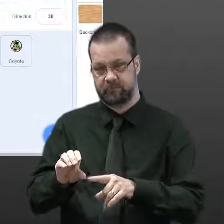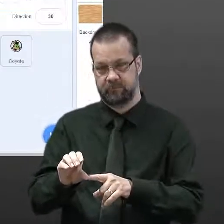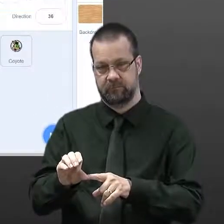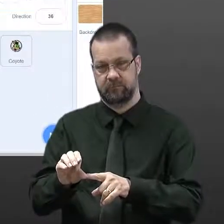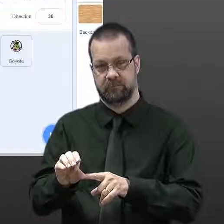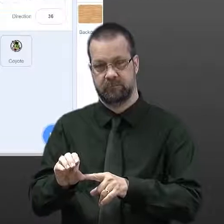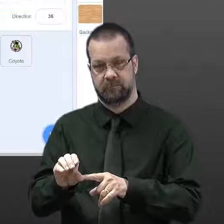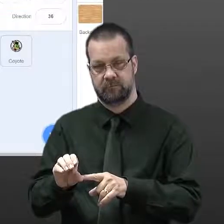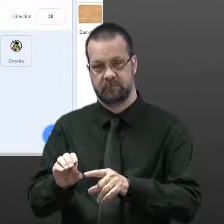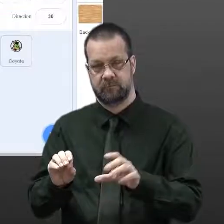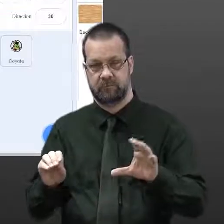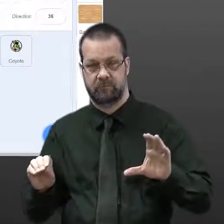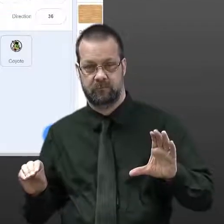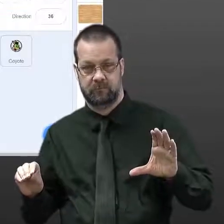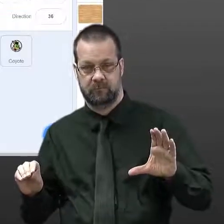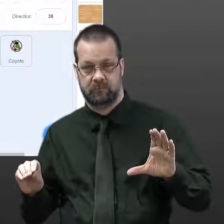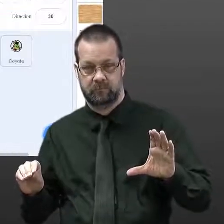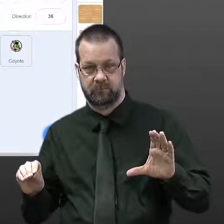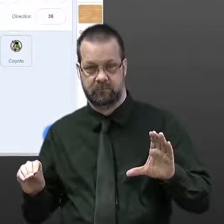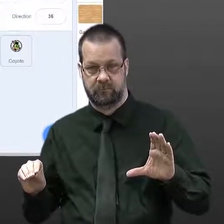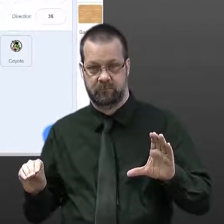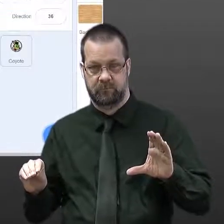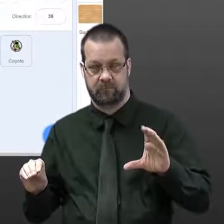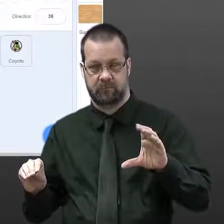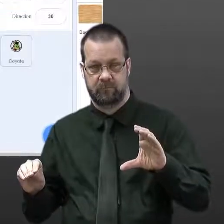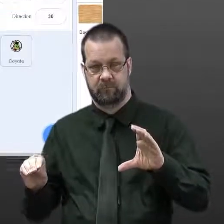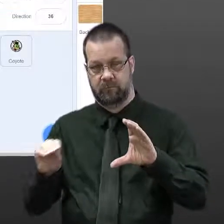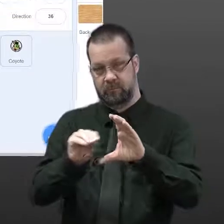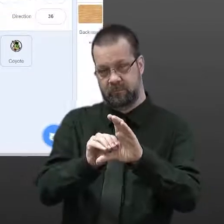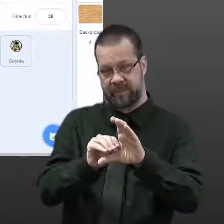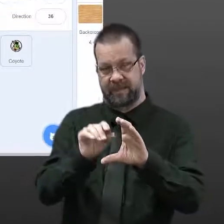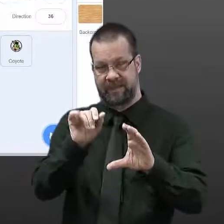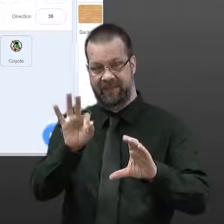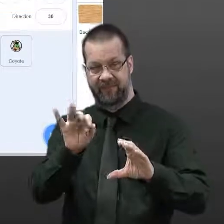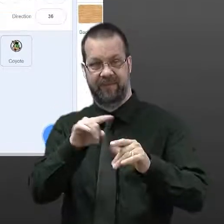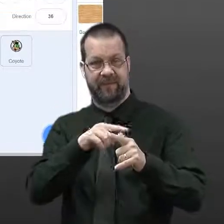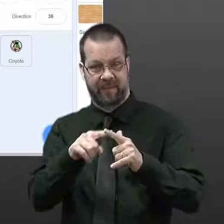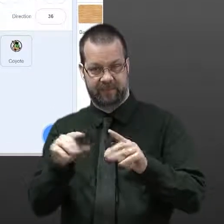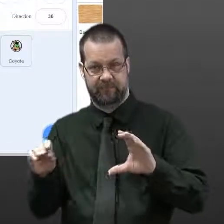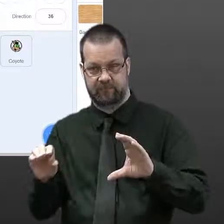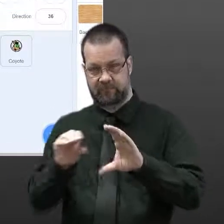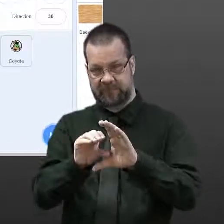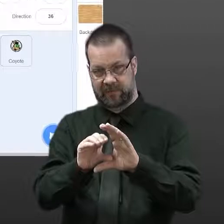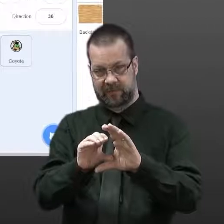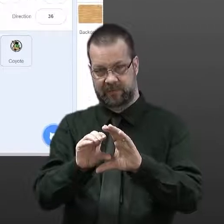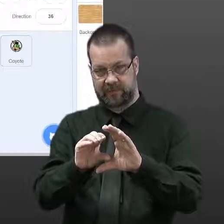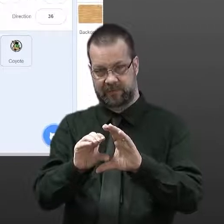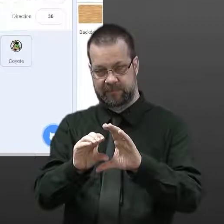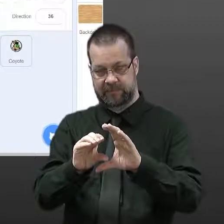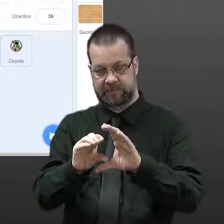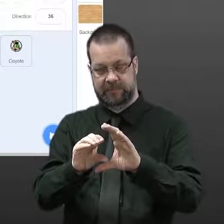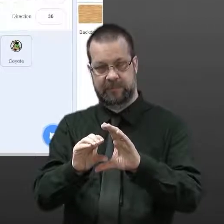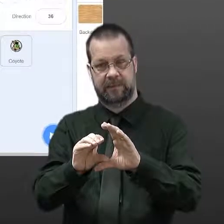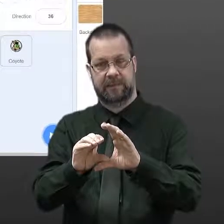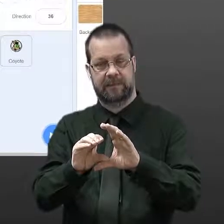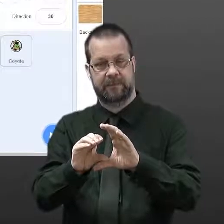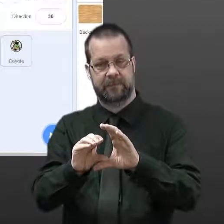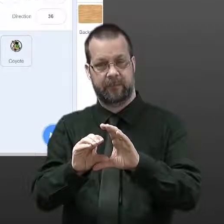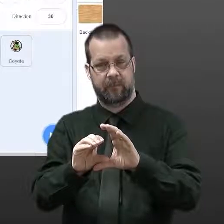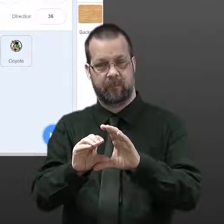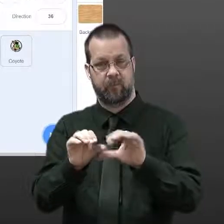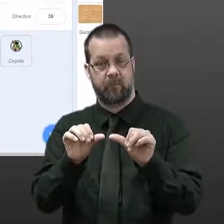And this is going to go inside of this second if statement, so another nested C block. We're going to